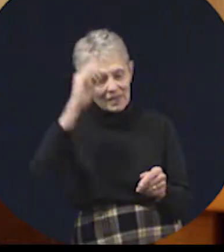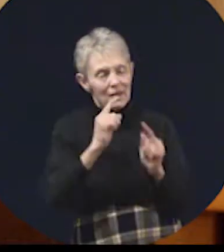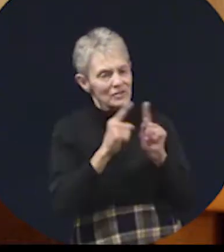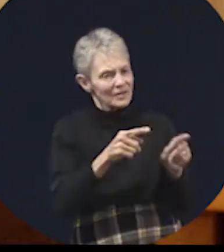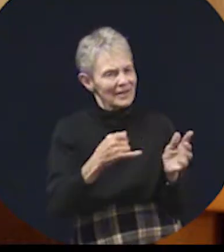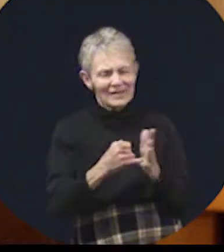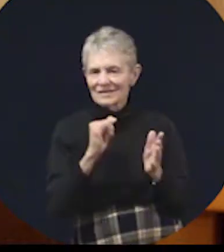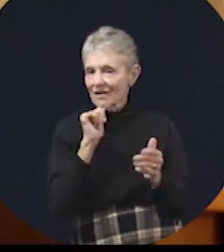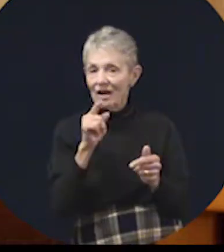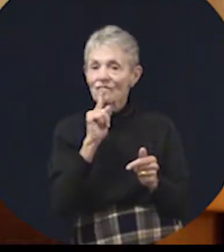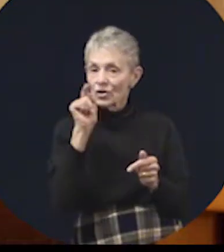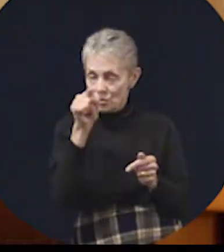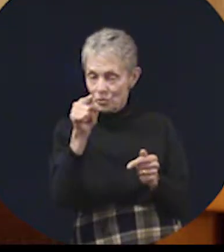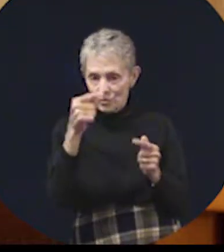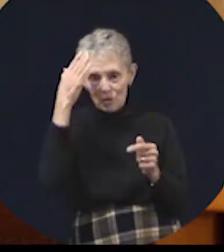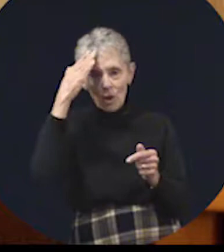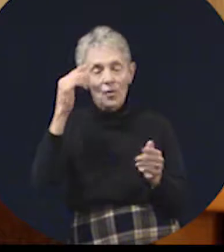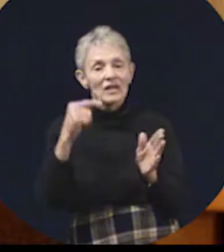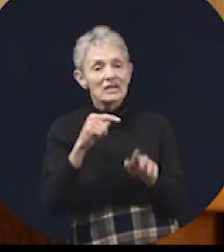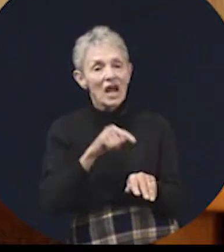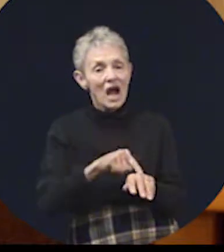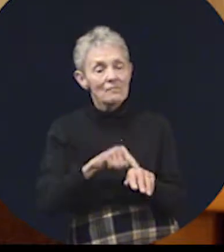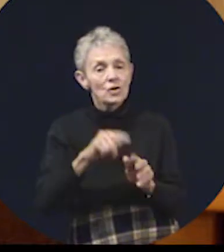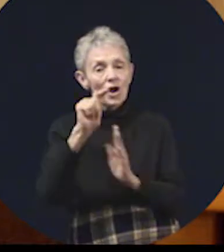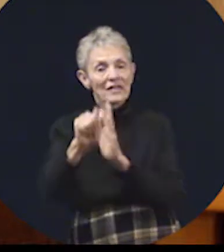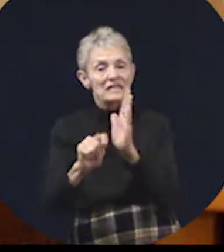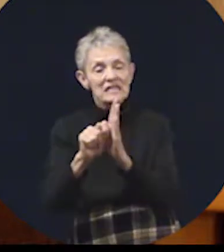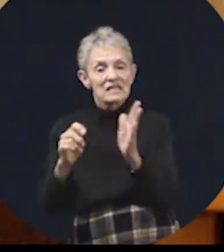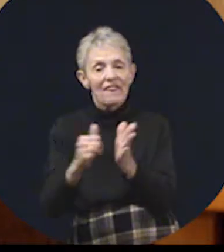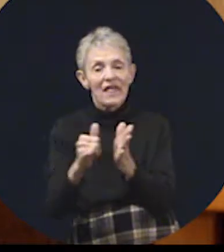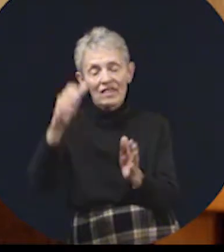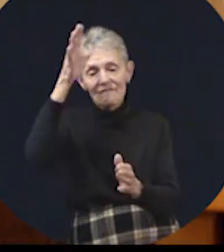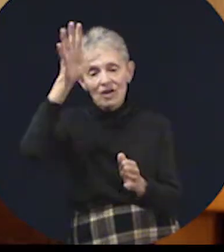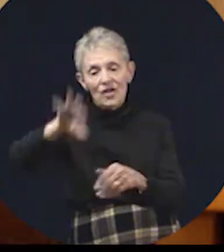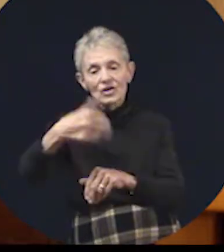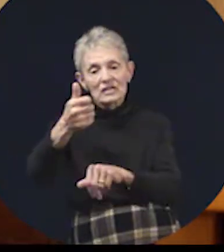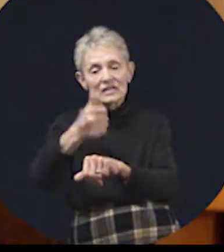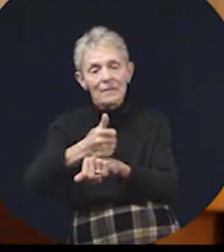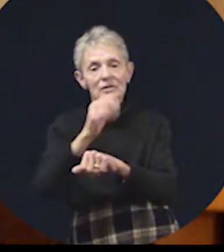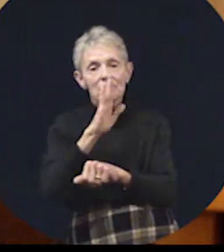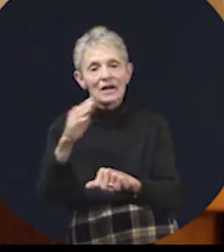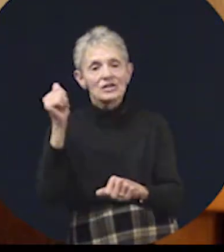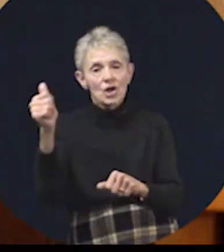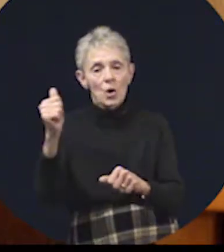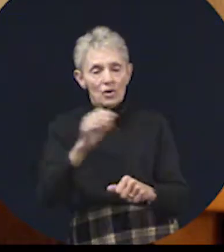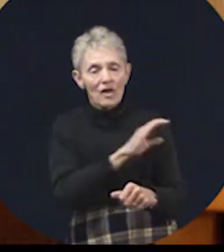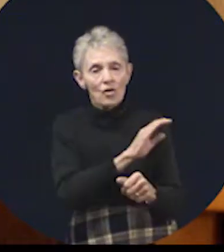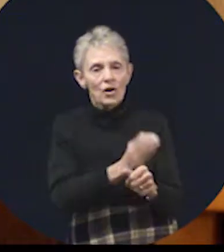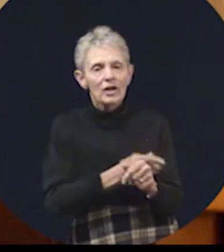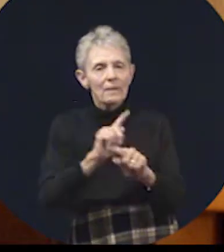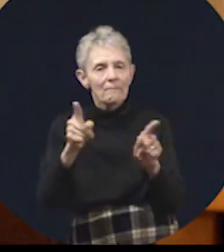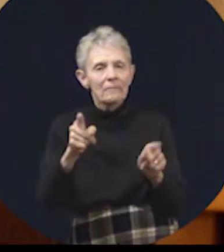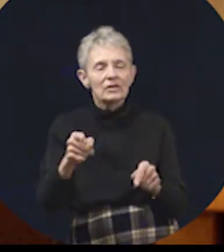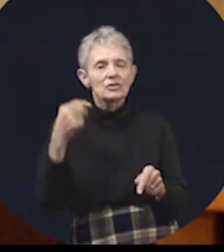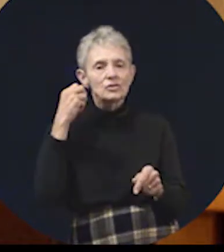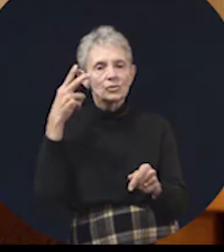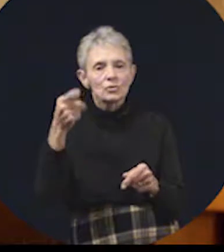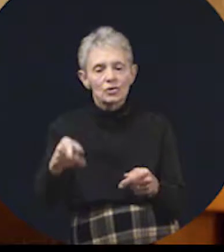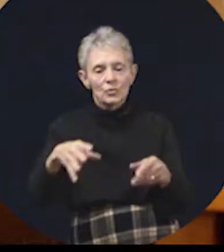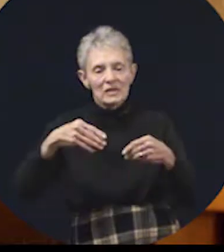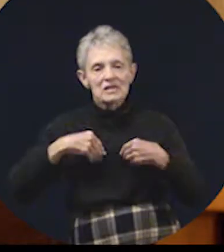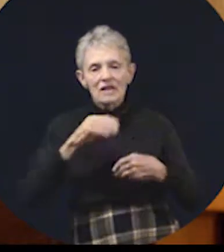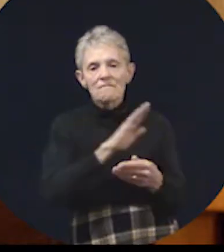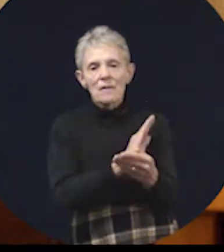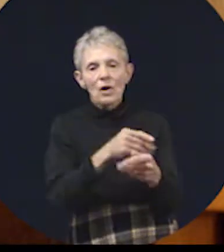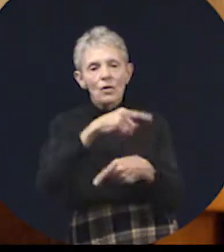times or the seasons that the Father has established by his own authority. But you will receive power when the Holy Spirit